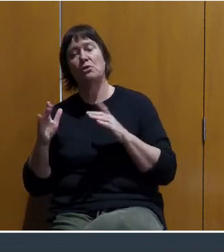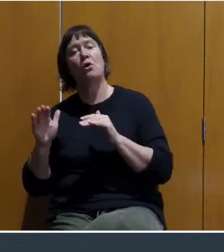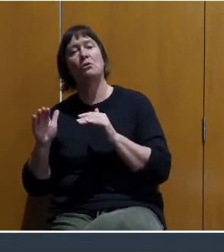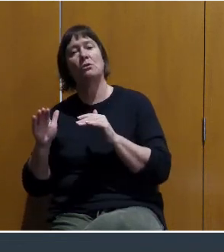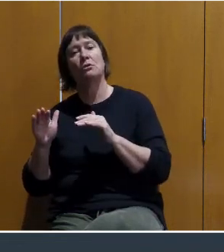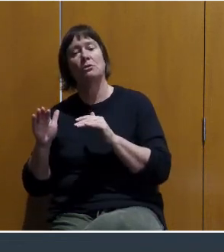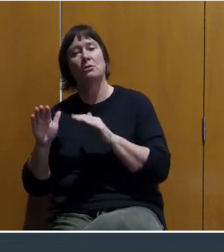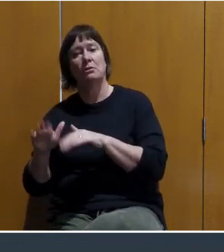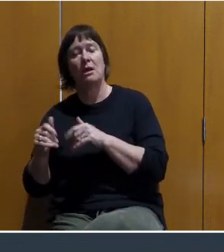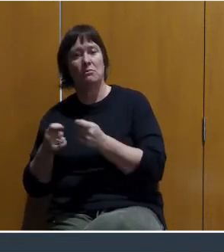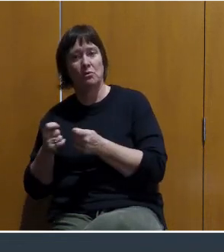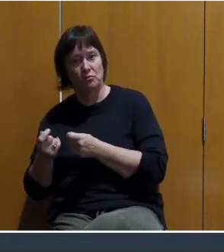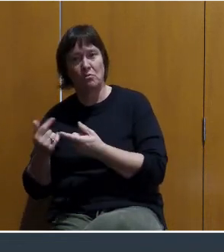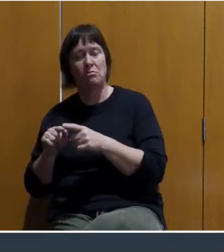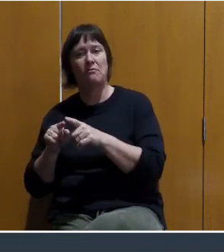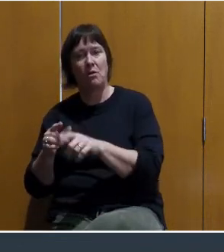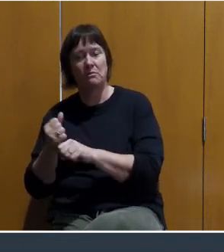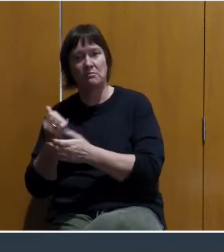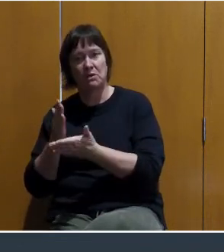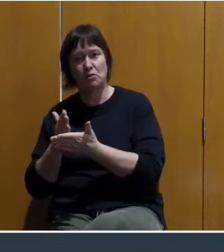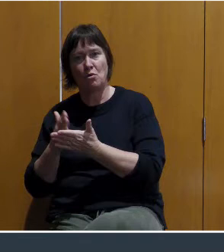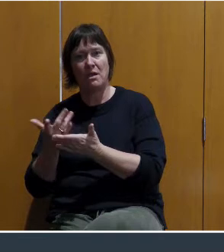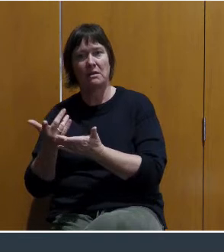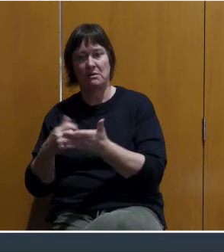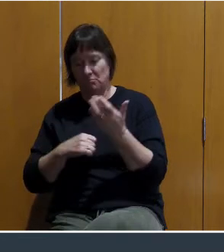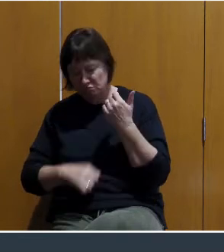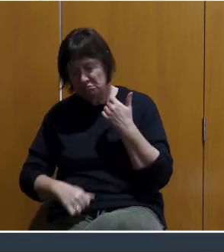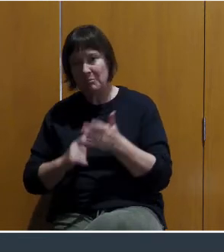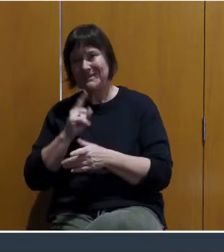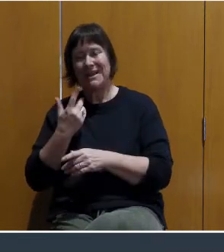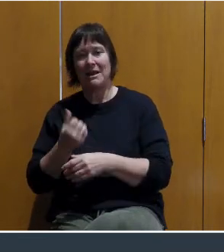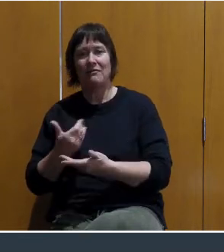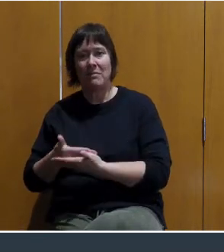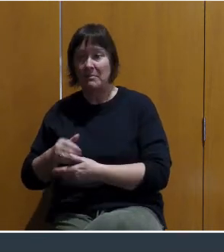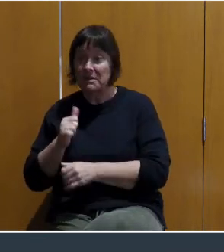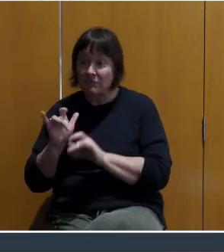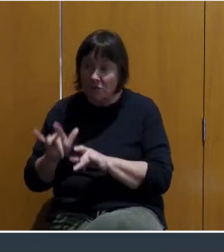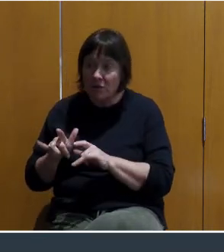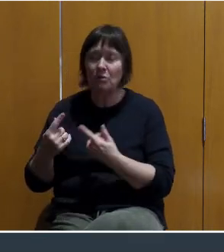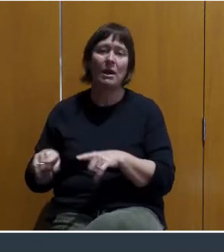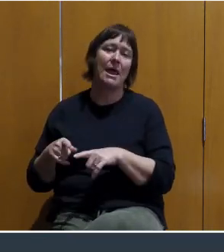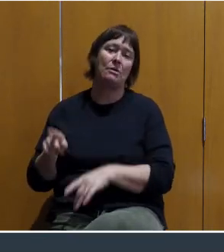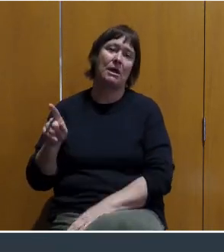to follow up to ensure they are neutered. No neuter, no release.